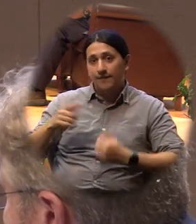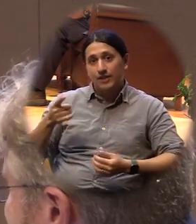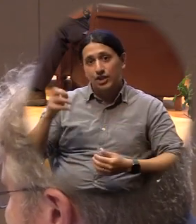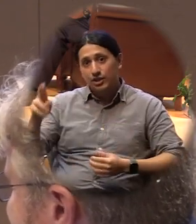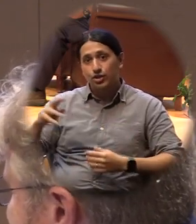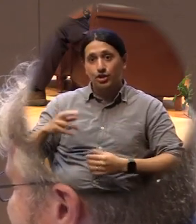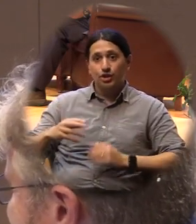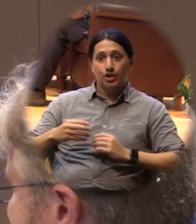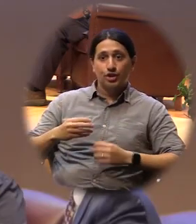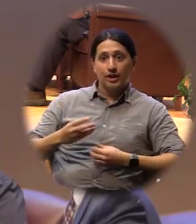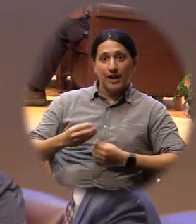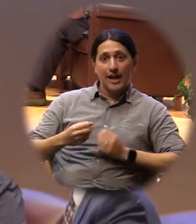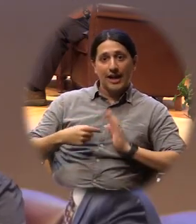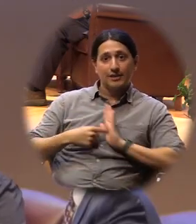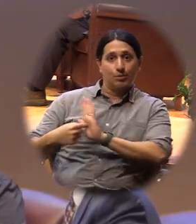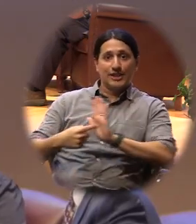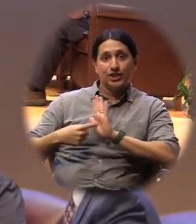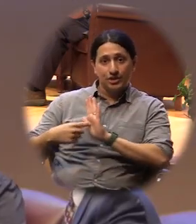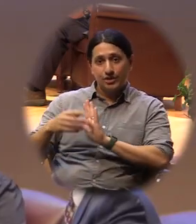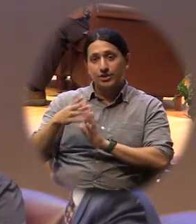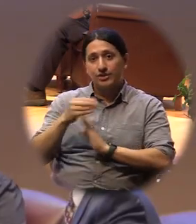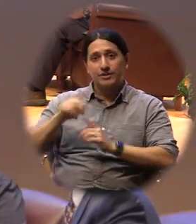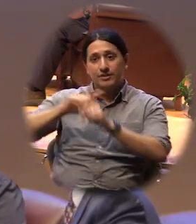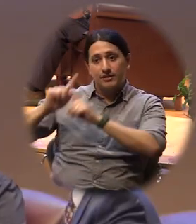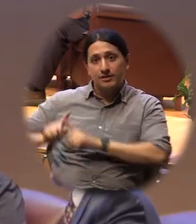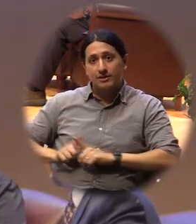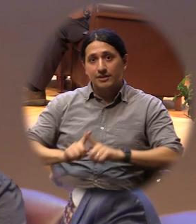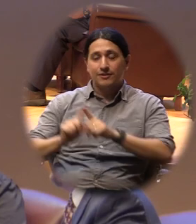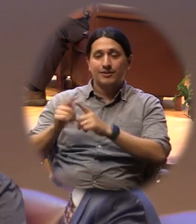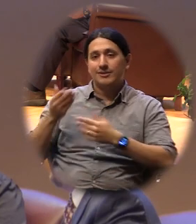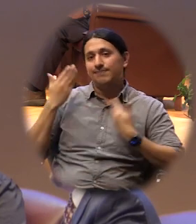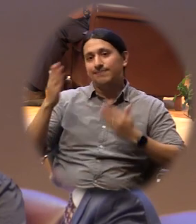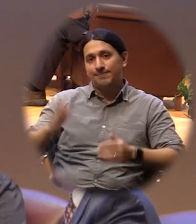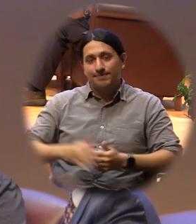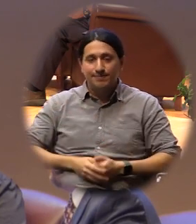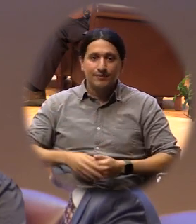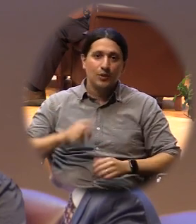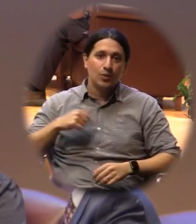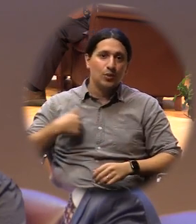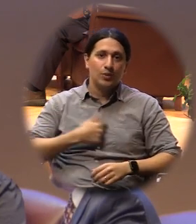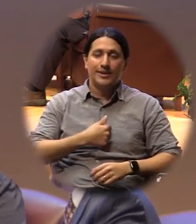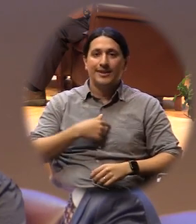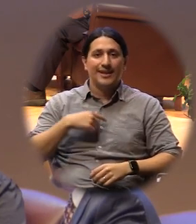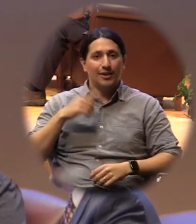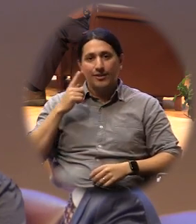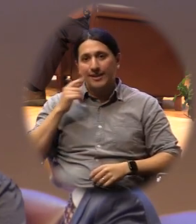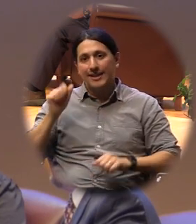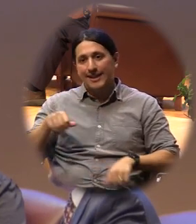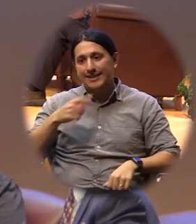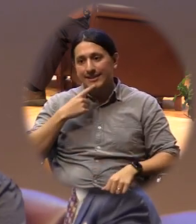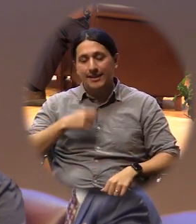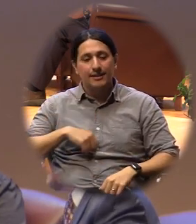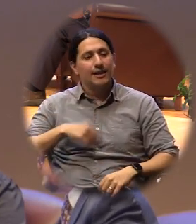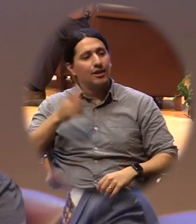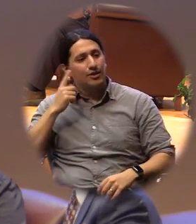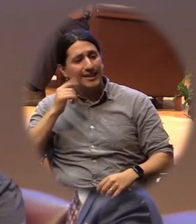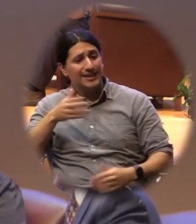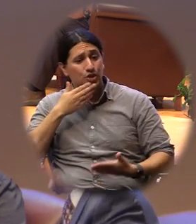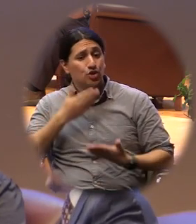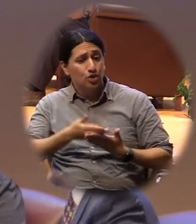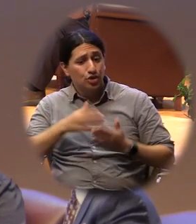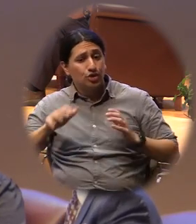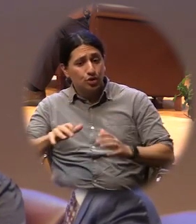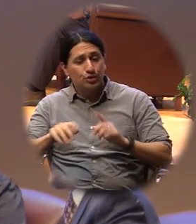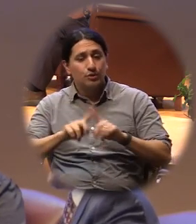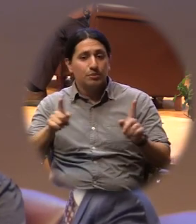we can say. So I want to say that it is a convenient thing to do, but one does it at one's peril. And there have been plenty